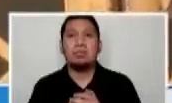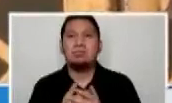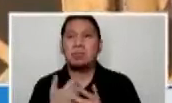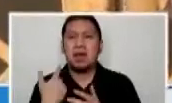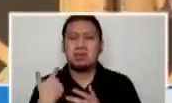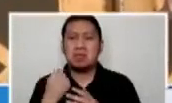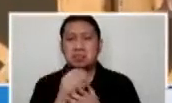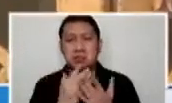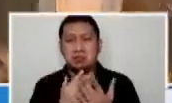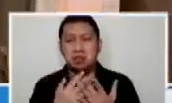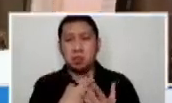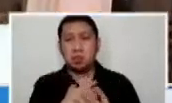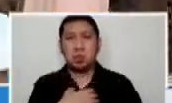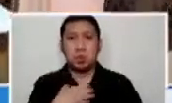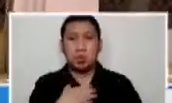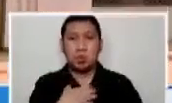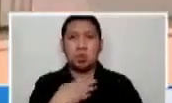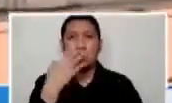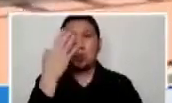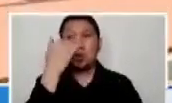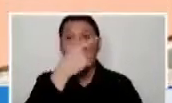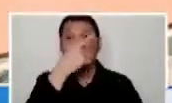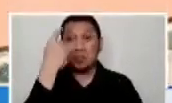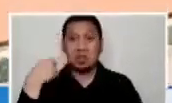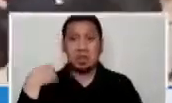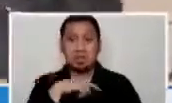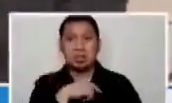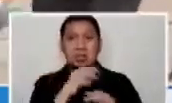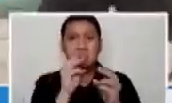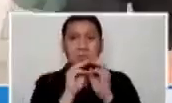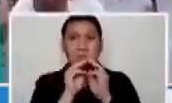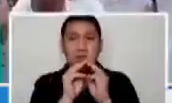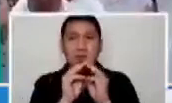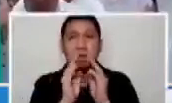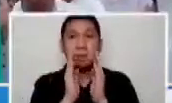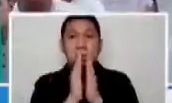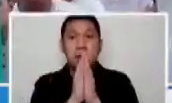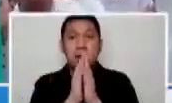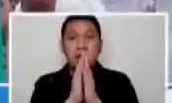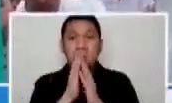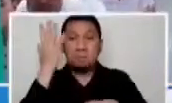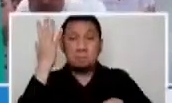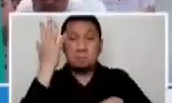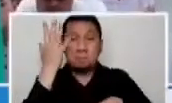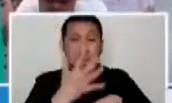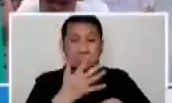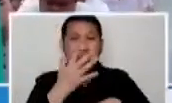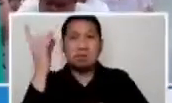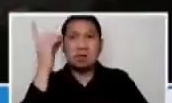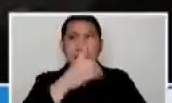to appease their apprehensions and anxieties, and our Muslim population cooperated, they obeyed our